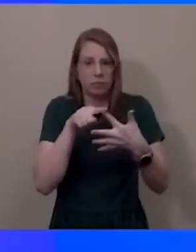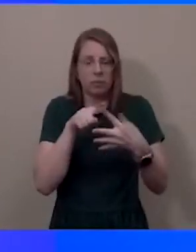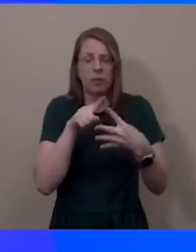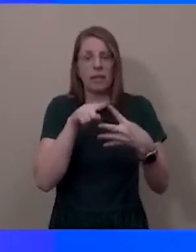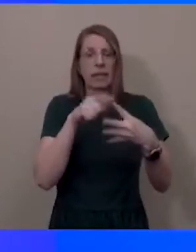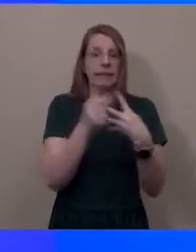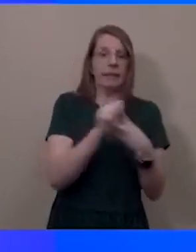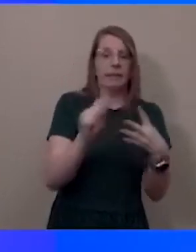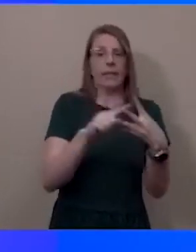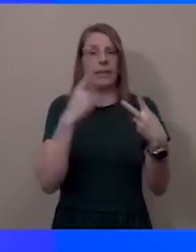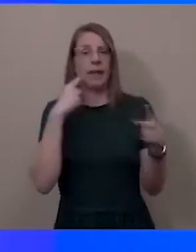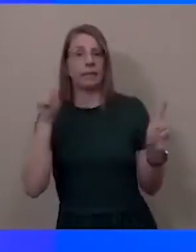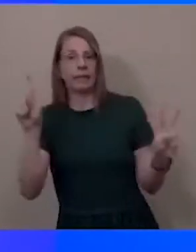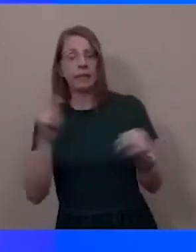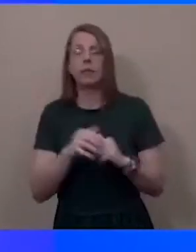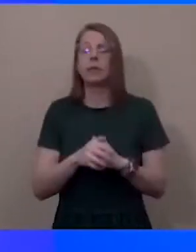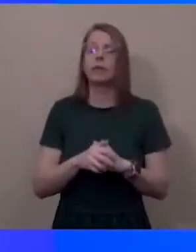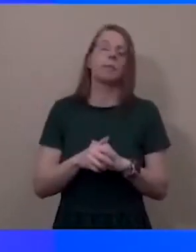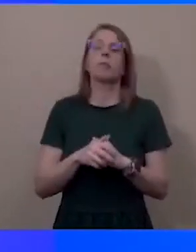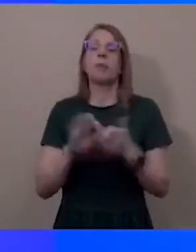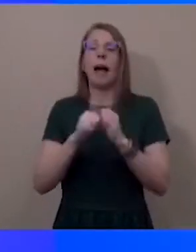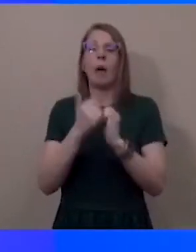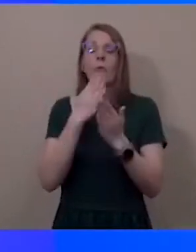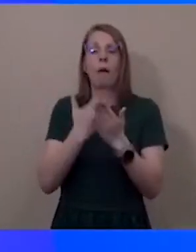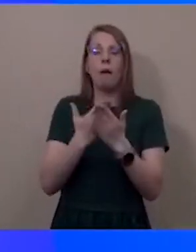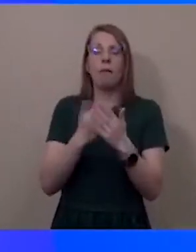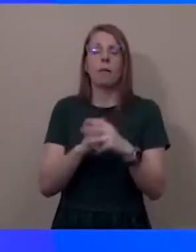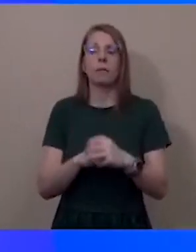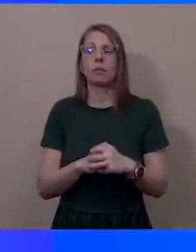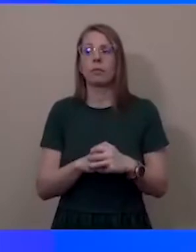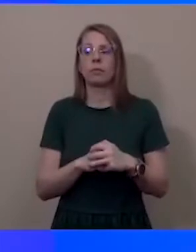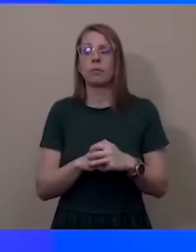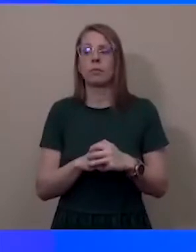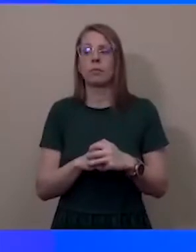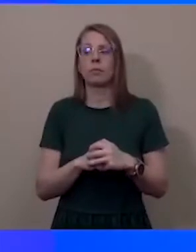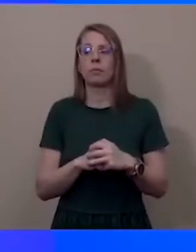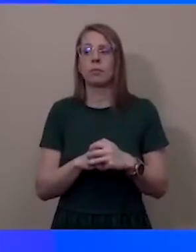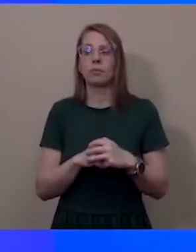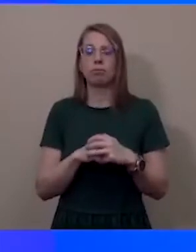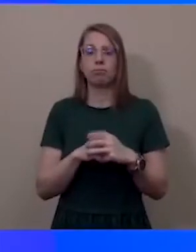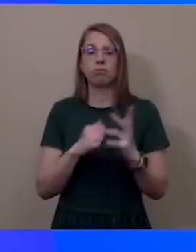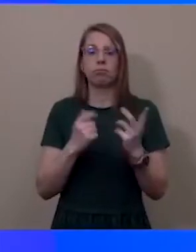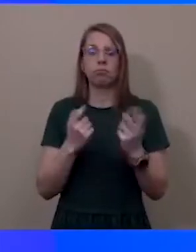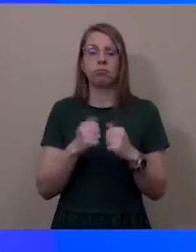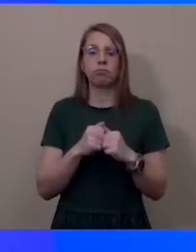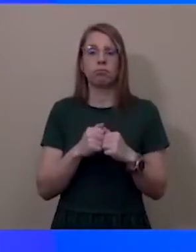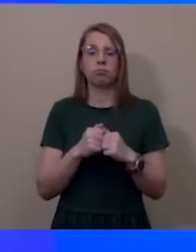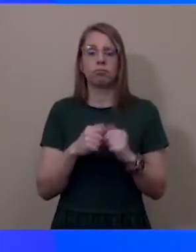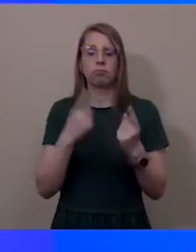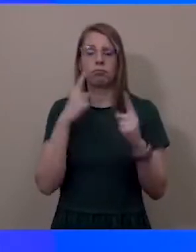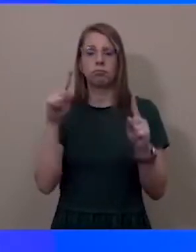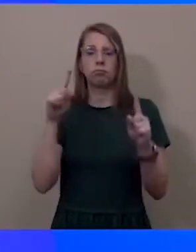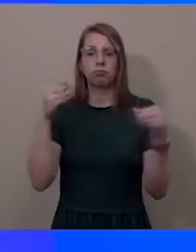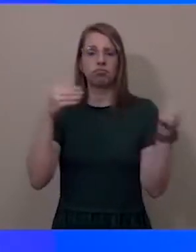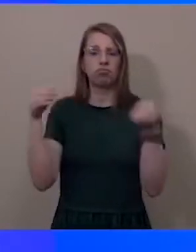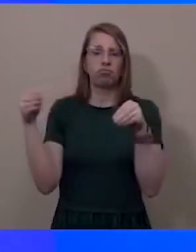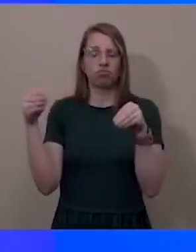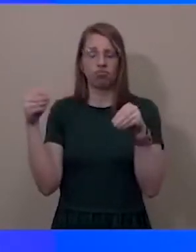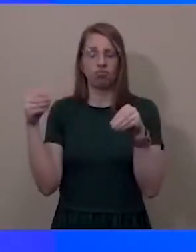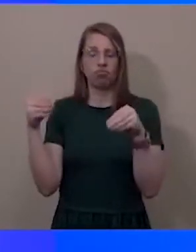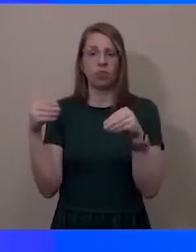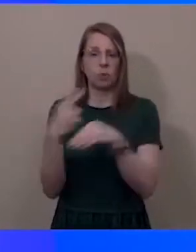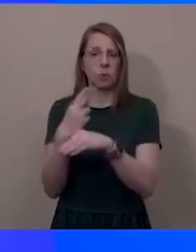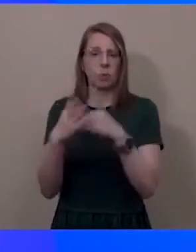these vaccines, and just how well and how expeditiously they've been brought to market, I think that's important